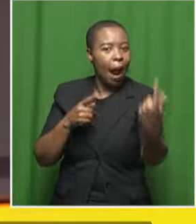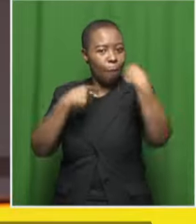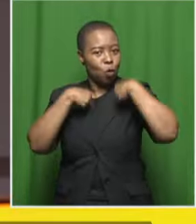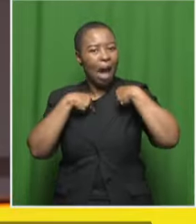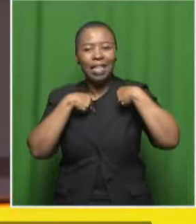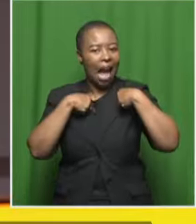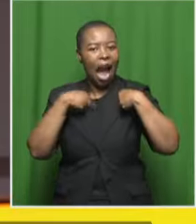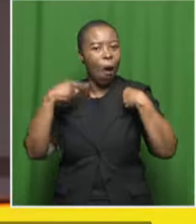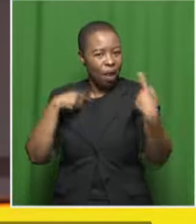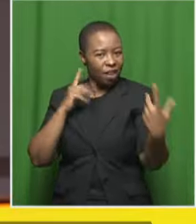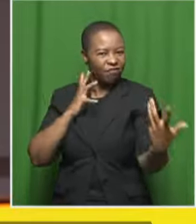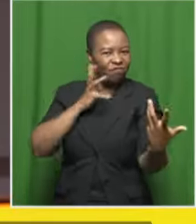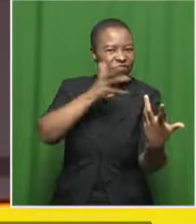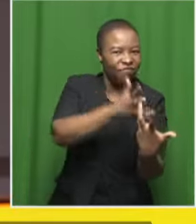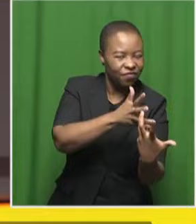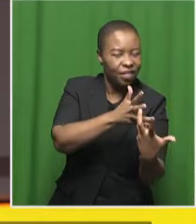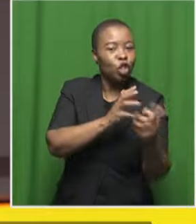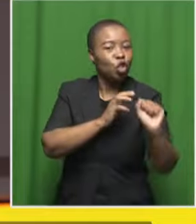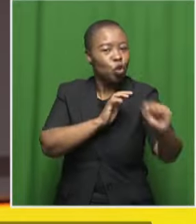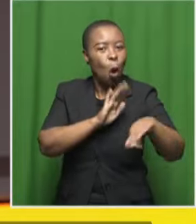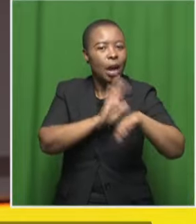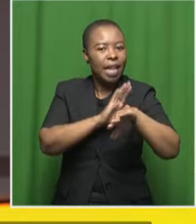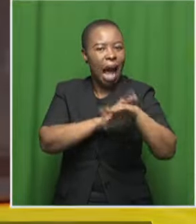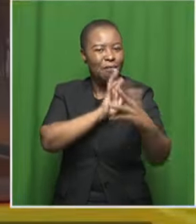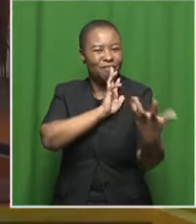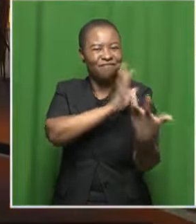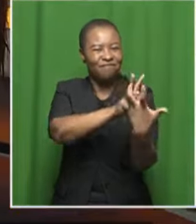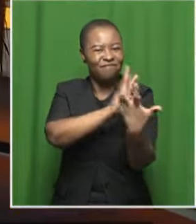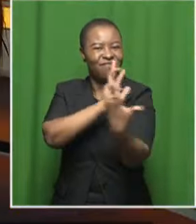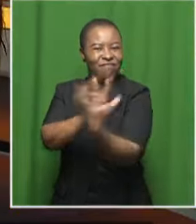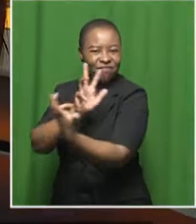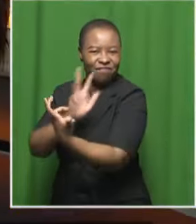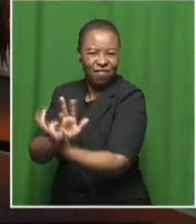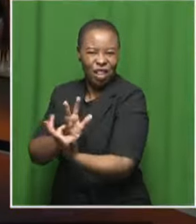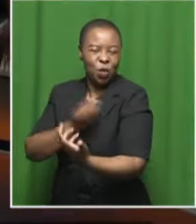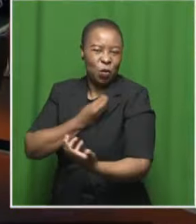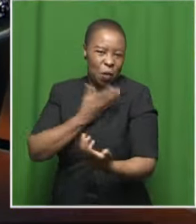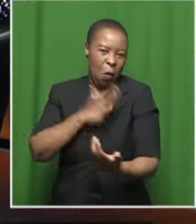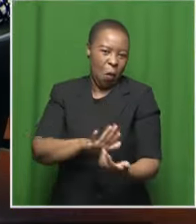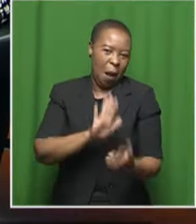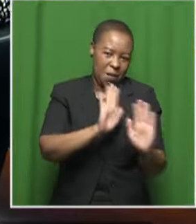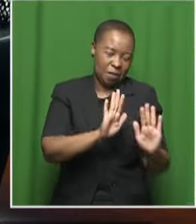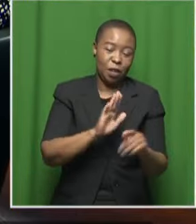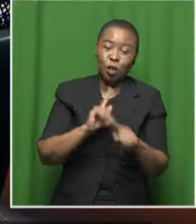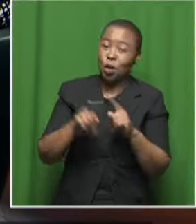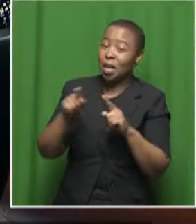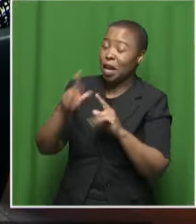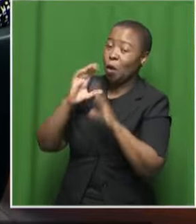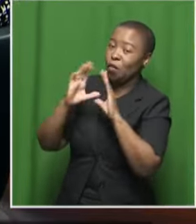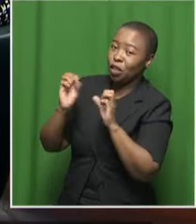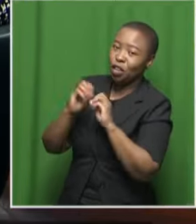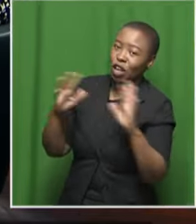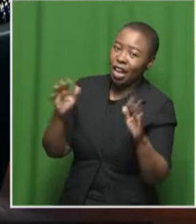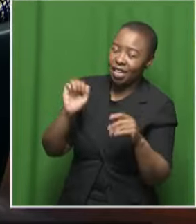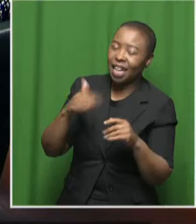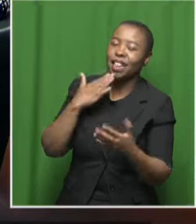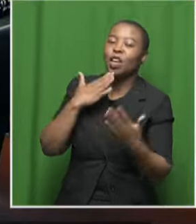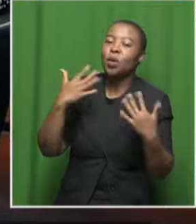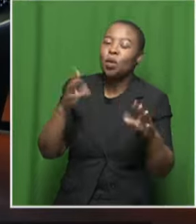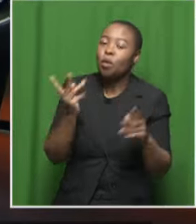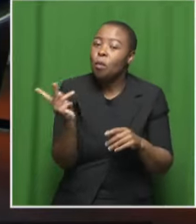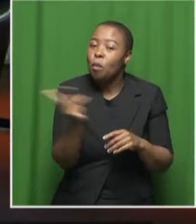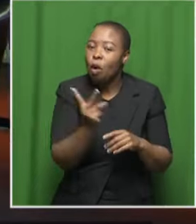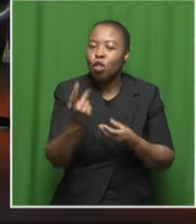you craft it in your own time and your own space. The conversations continue, right? This was a conversation starter. 100%. Plenty more to come. Thank you to the both of